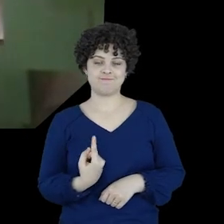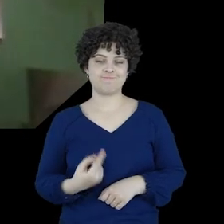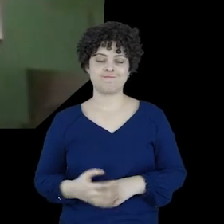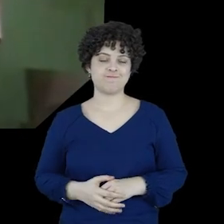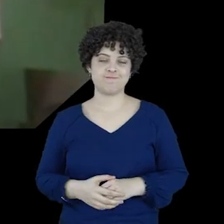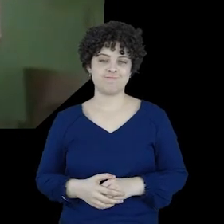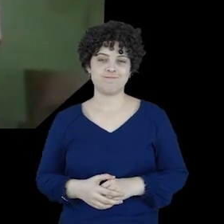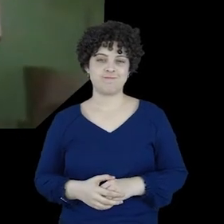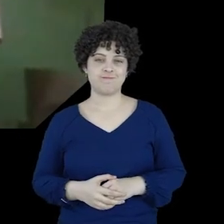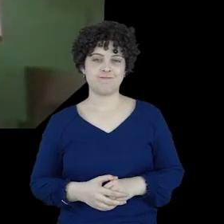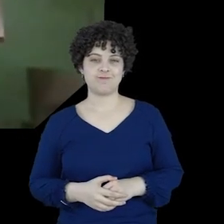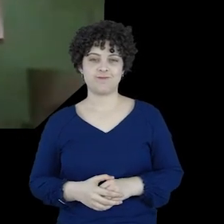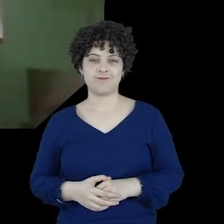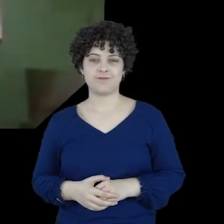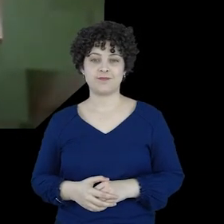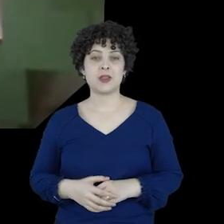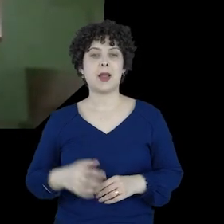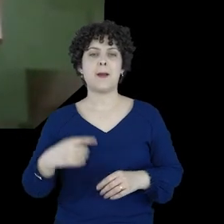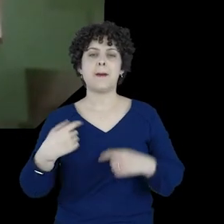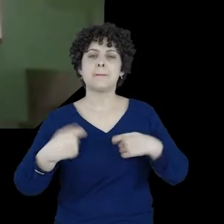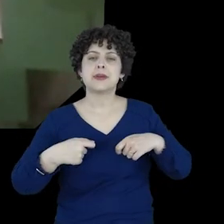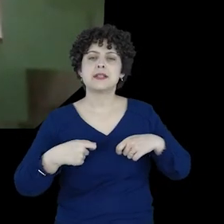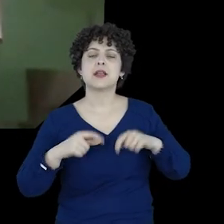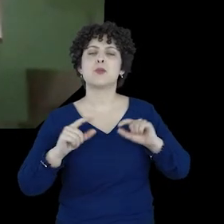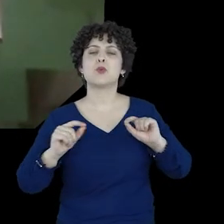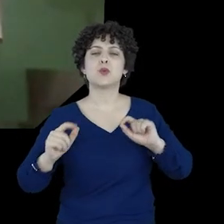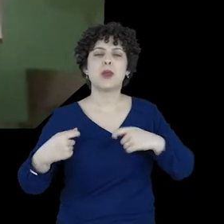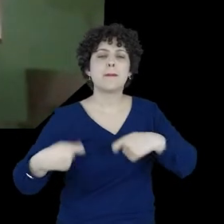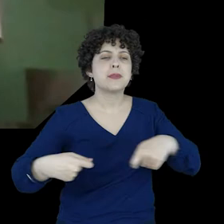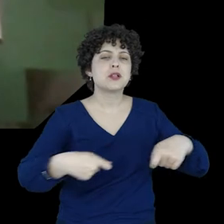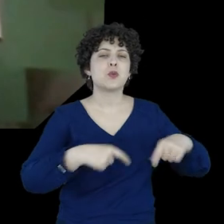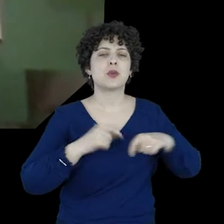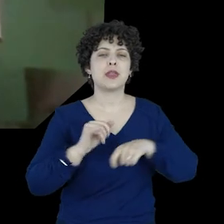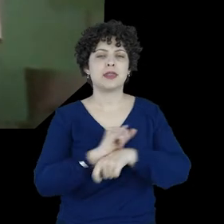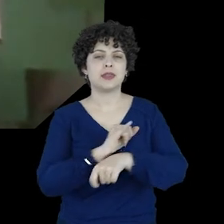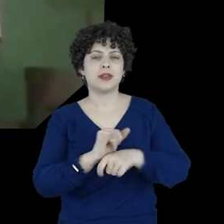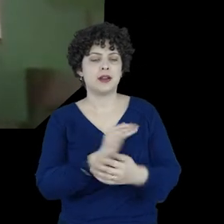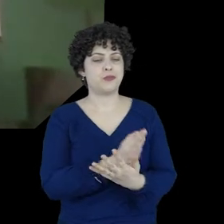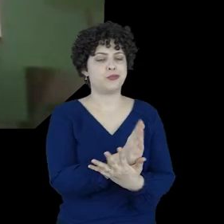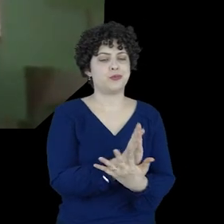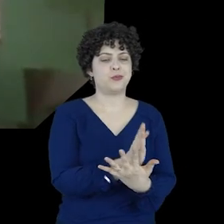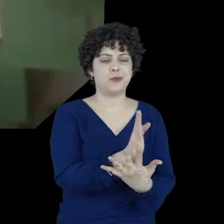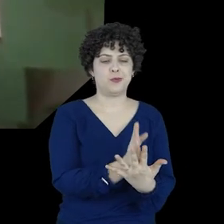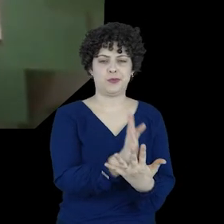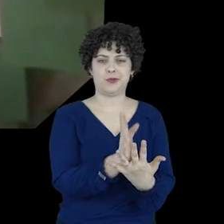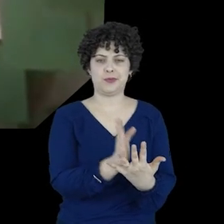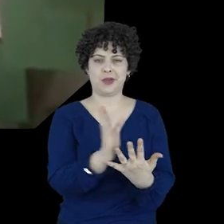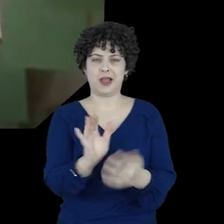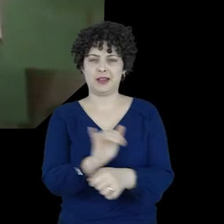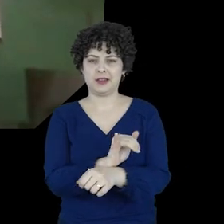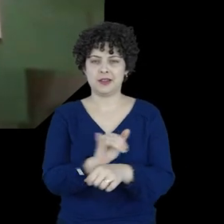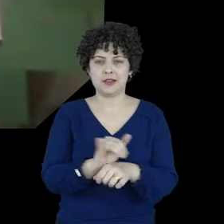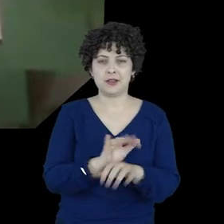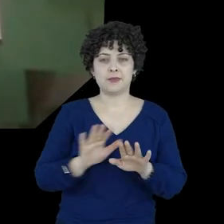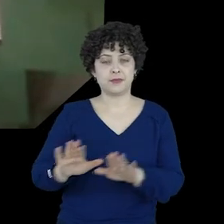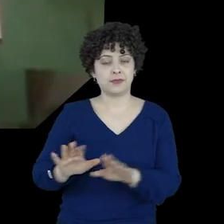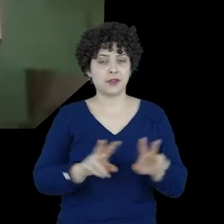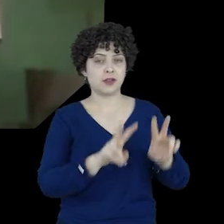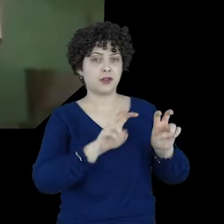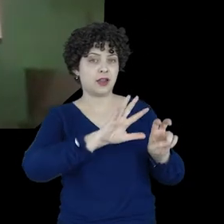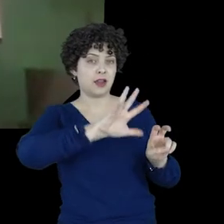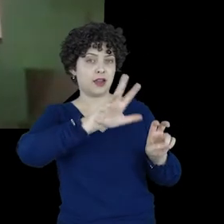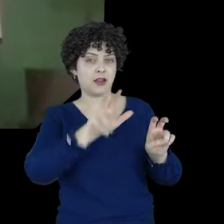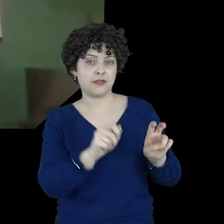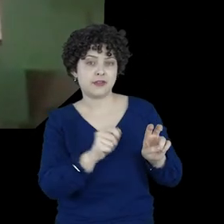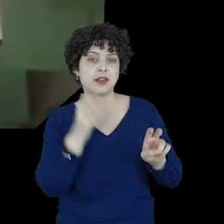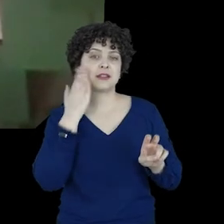provider in that regard. It calls for a multi-stakeholder approach. And at the